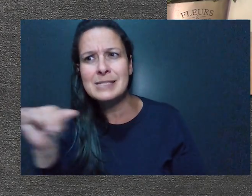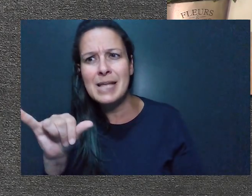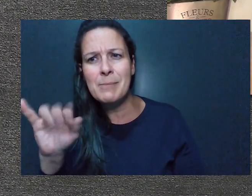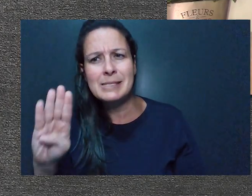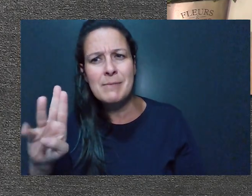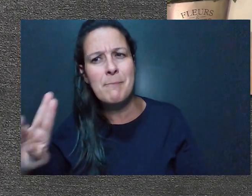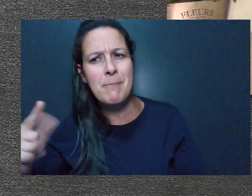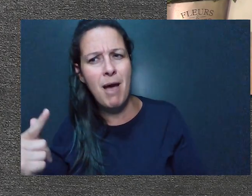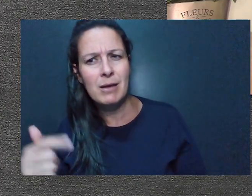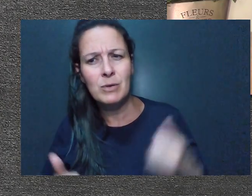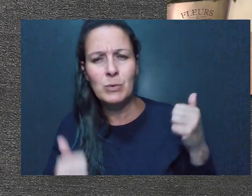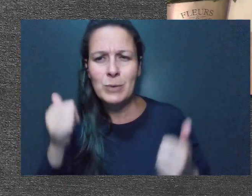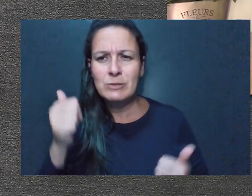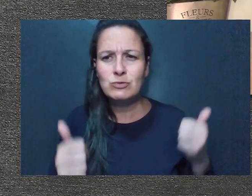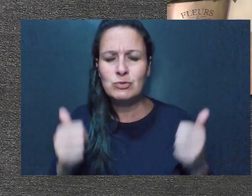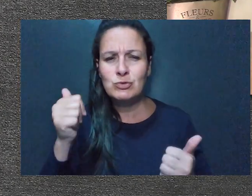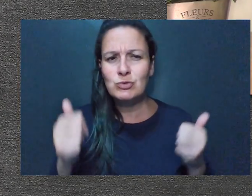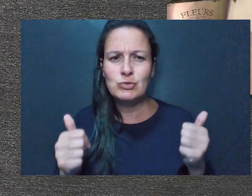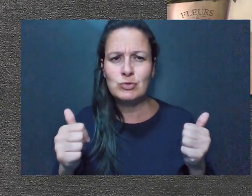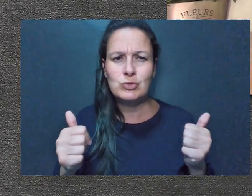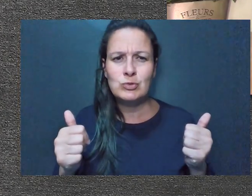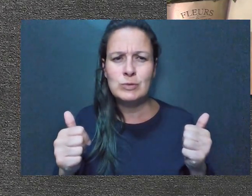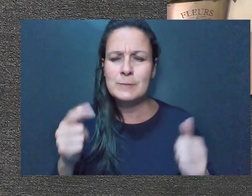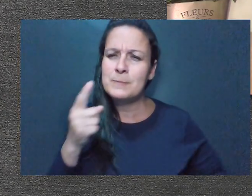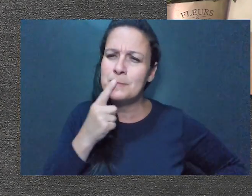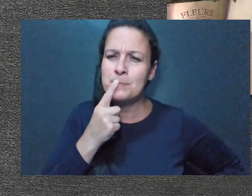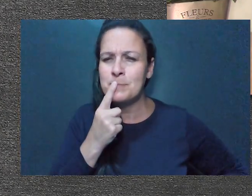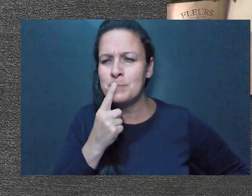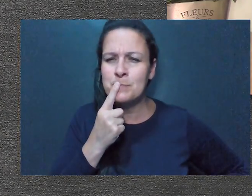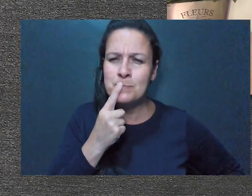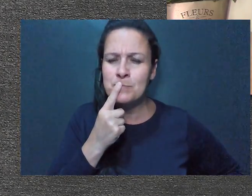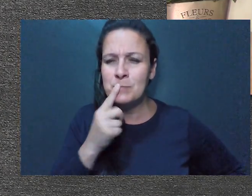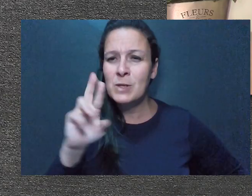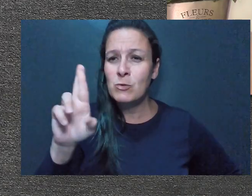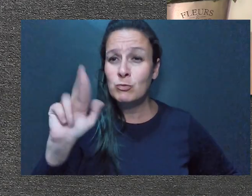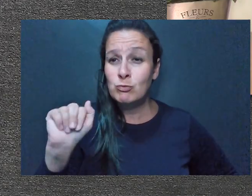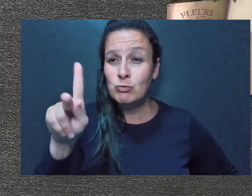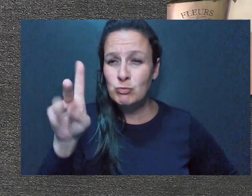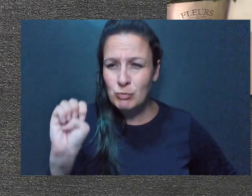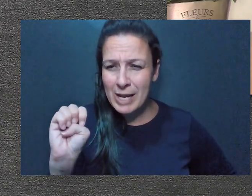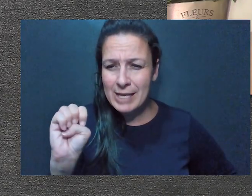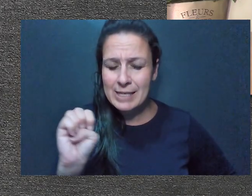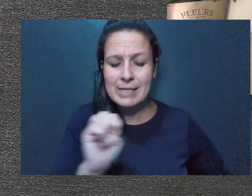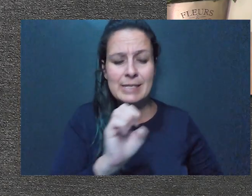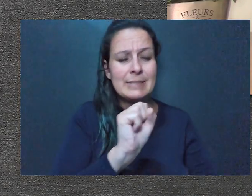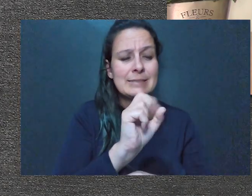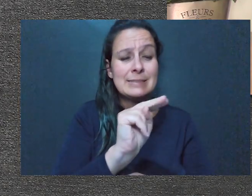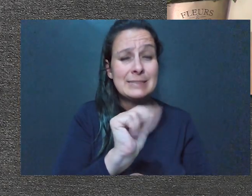bug? Here, you put it in where you think. Rake. Rake, snake, rake, bug.